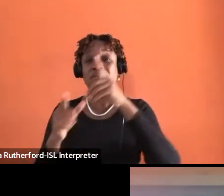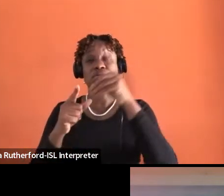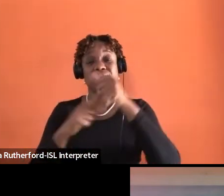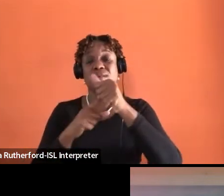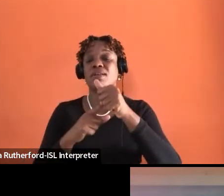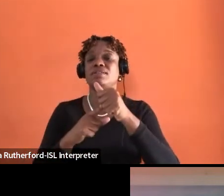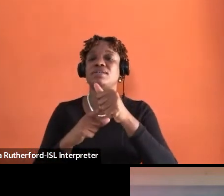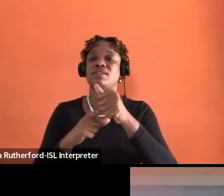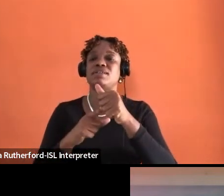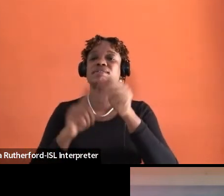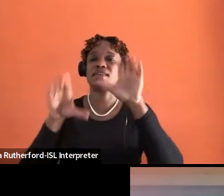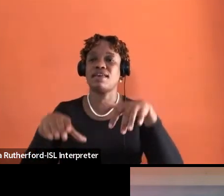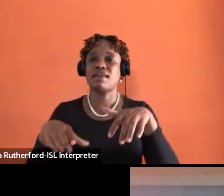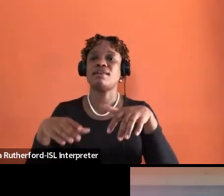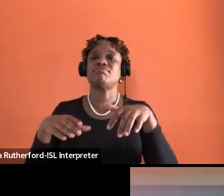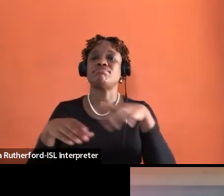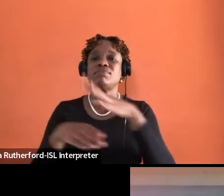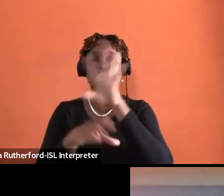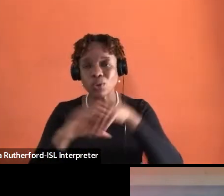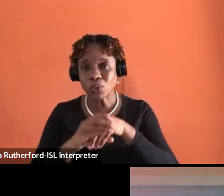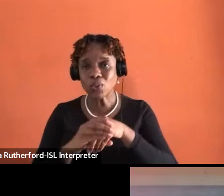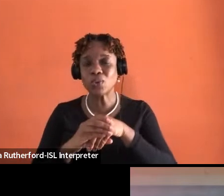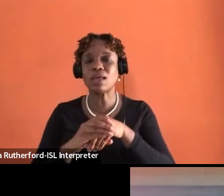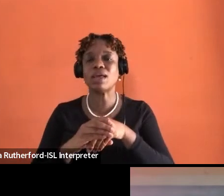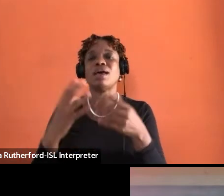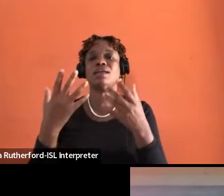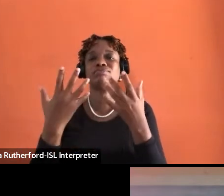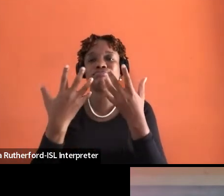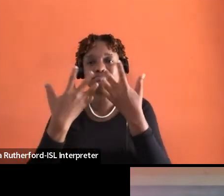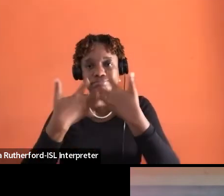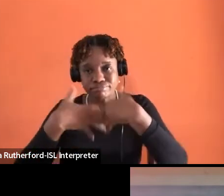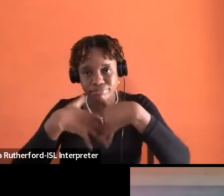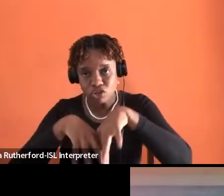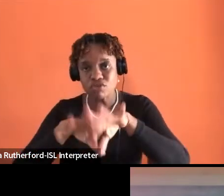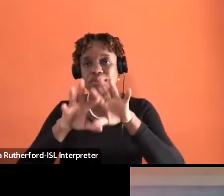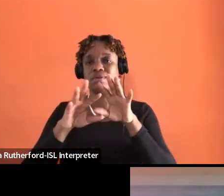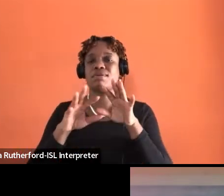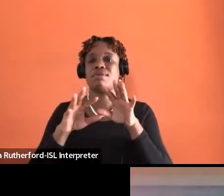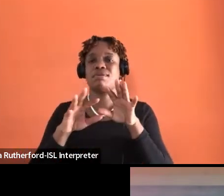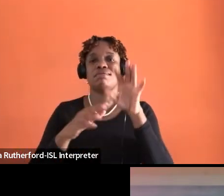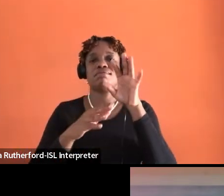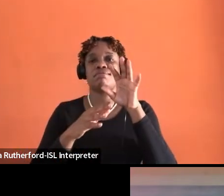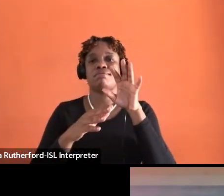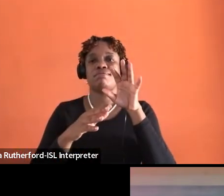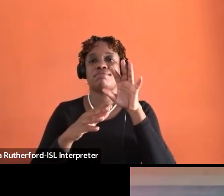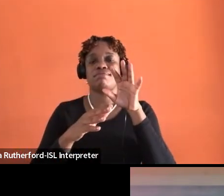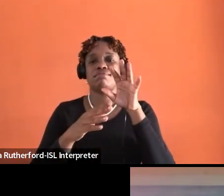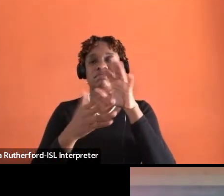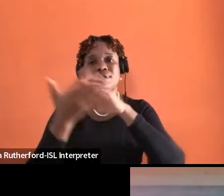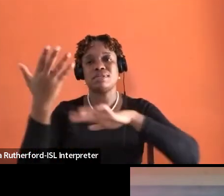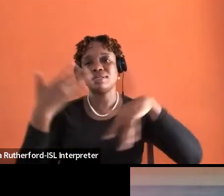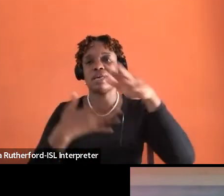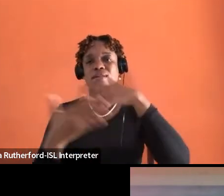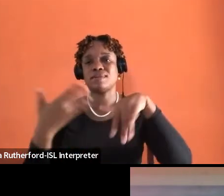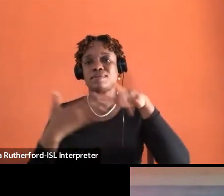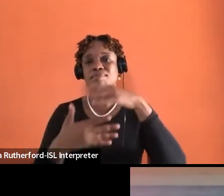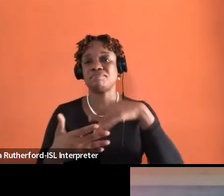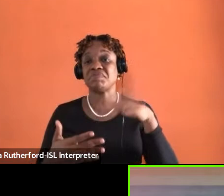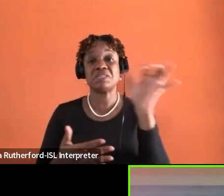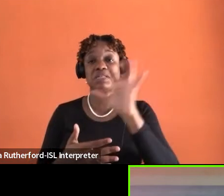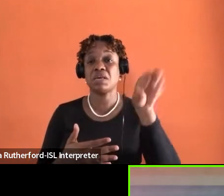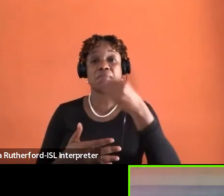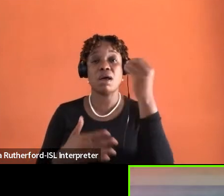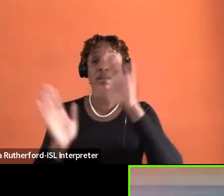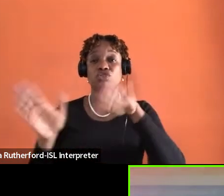to participate and engage in society as any other child would. All